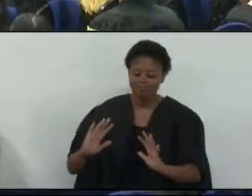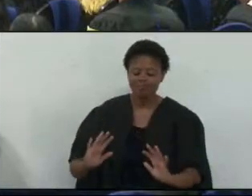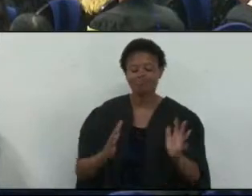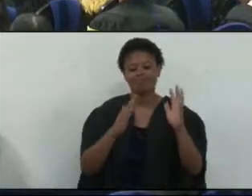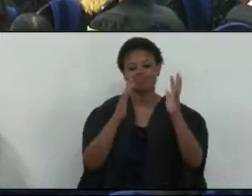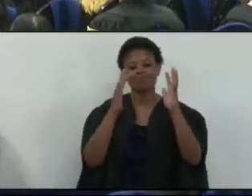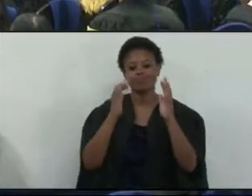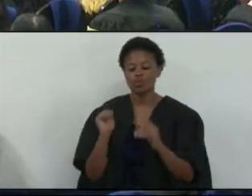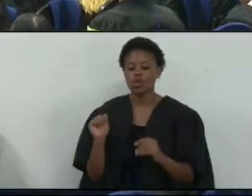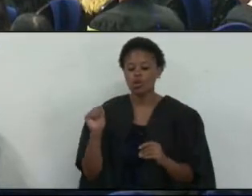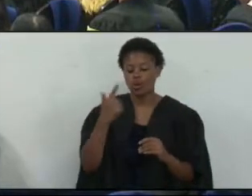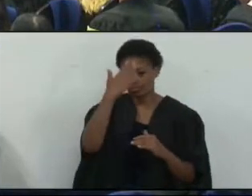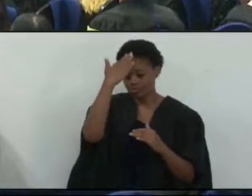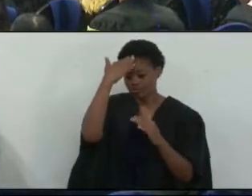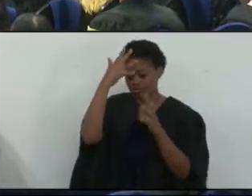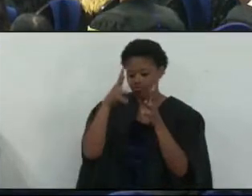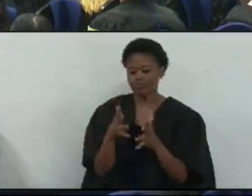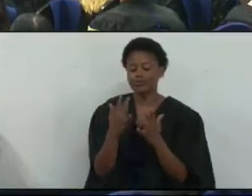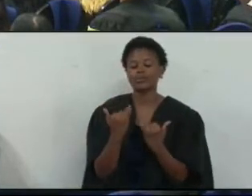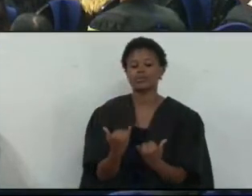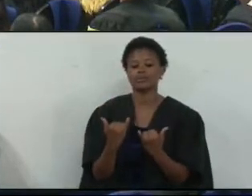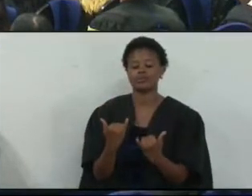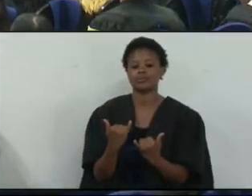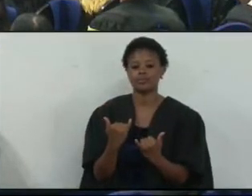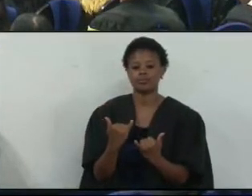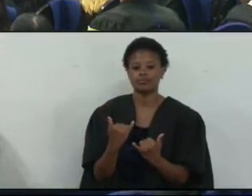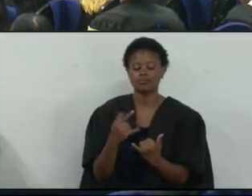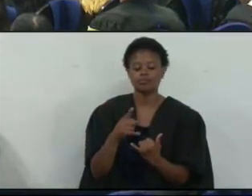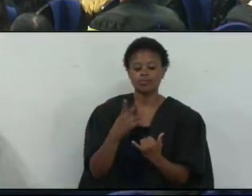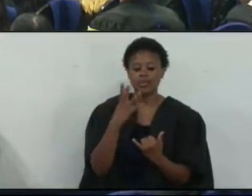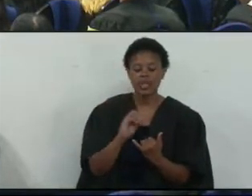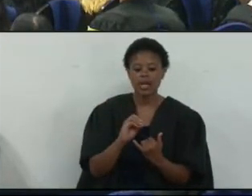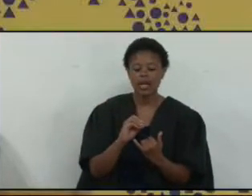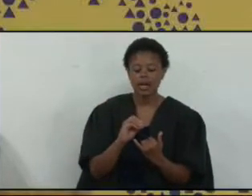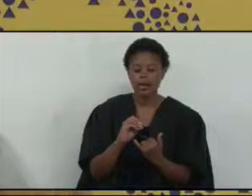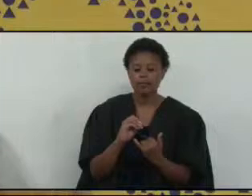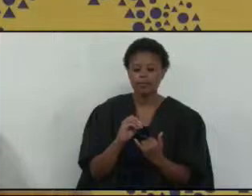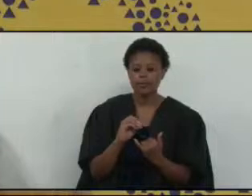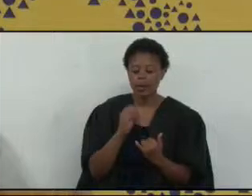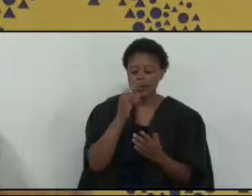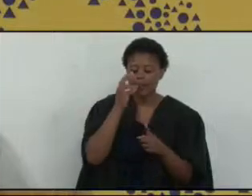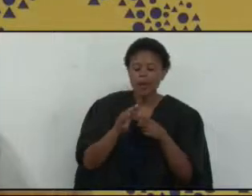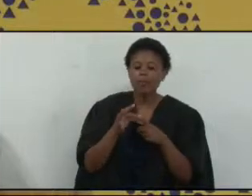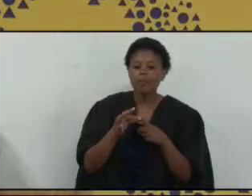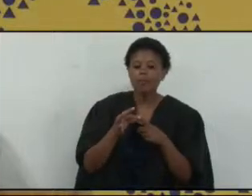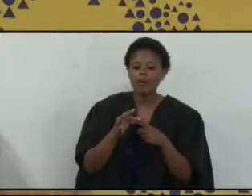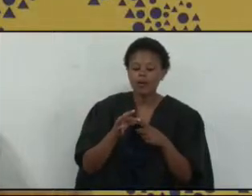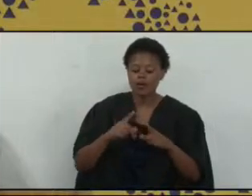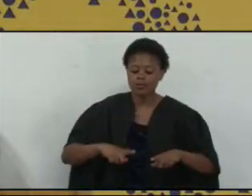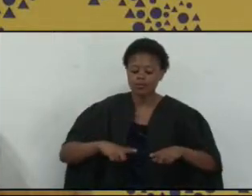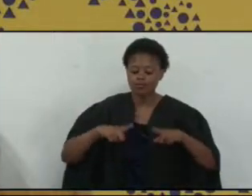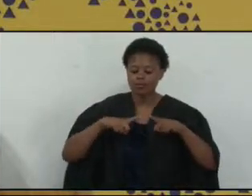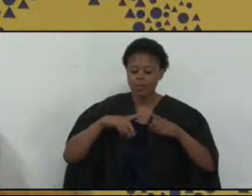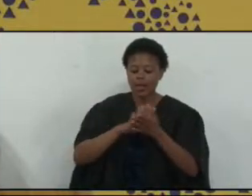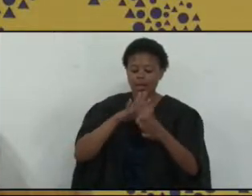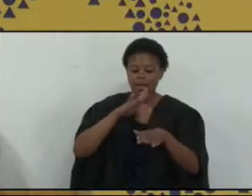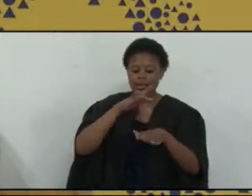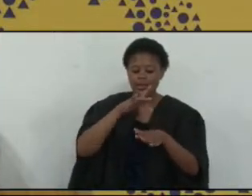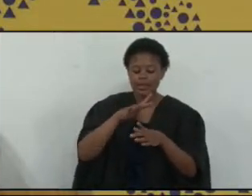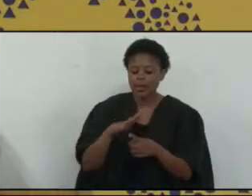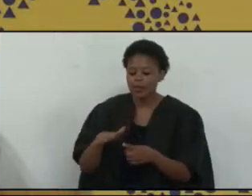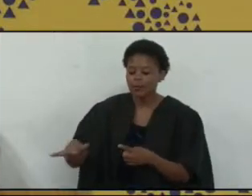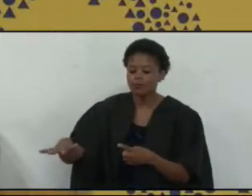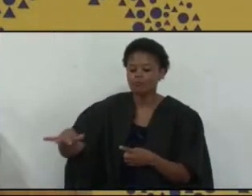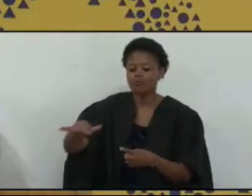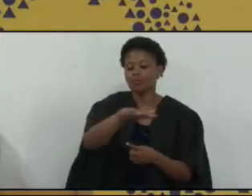Congratulations to all the graduates here today. May you live a purpose-driven life that touches those around you, and I look forward